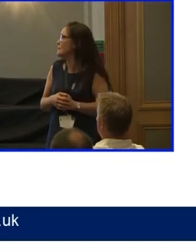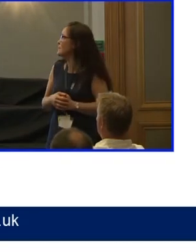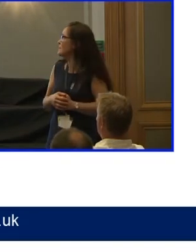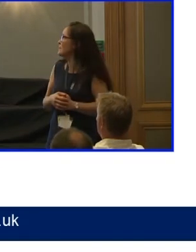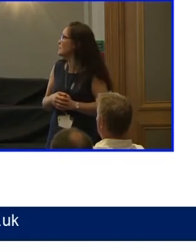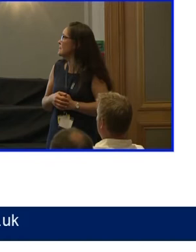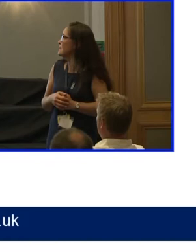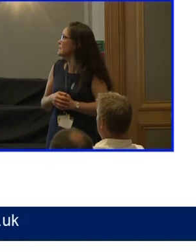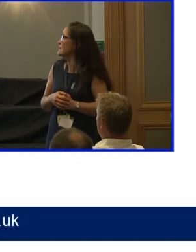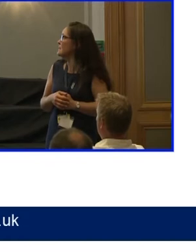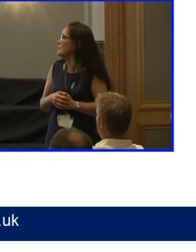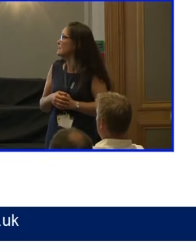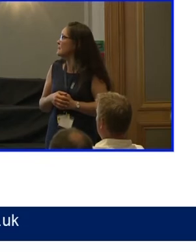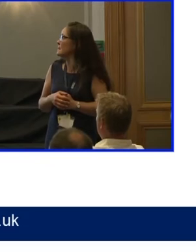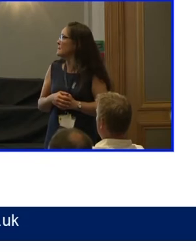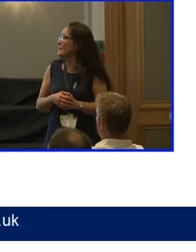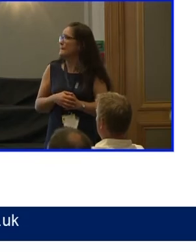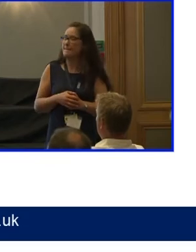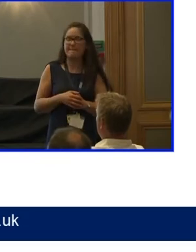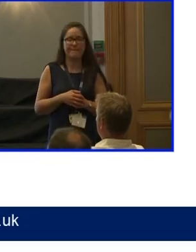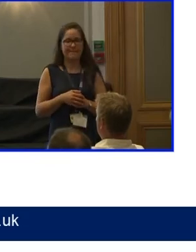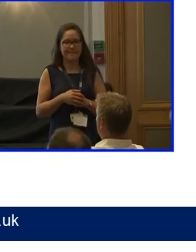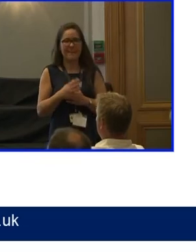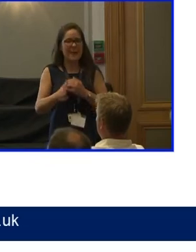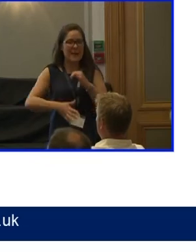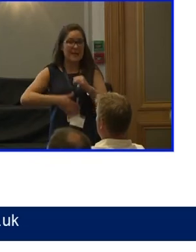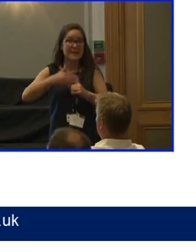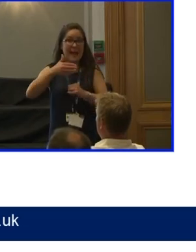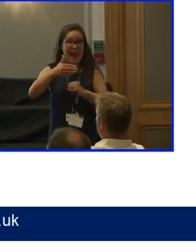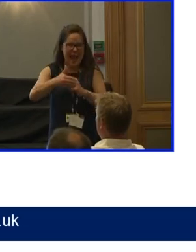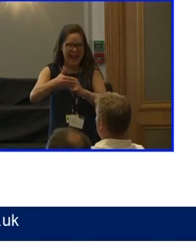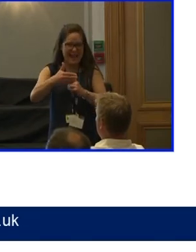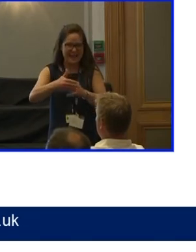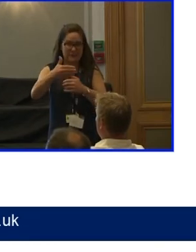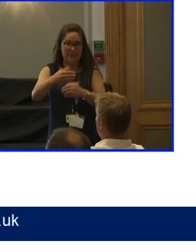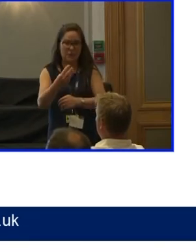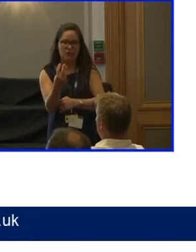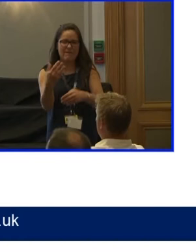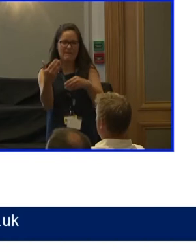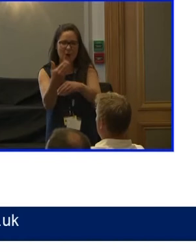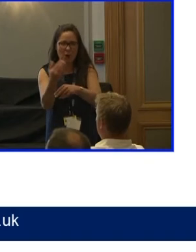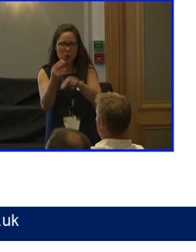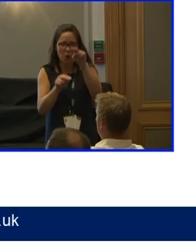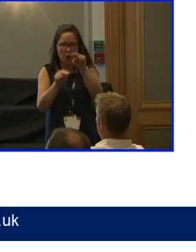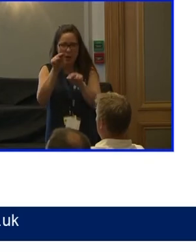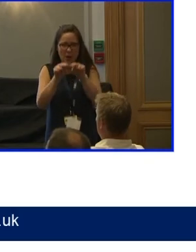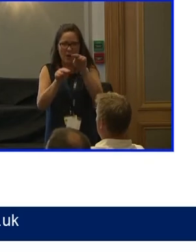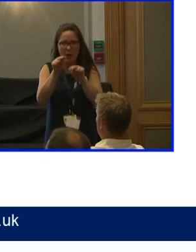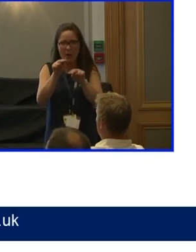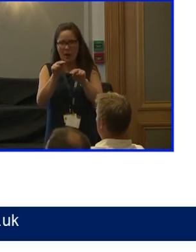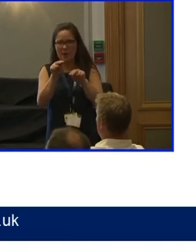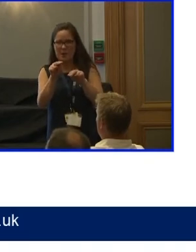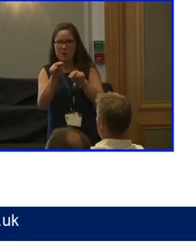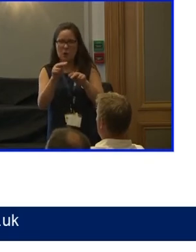So going on to the endpoints or the measures that a trial might look at. So functional measures include things like checking visual